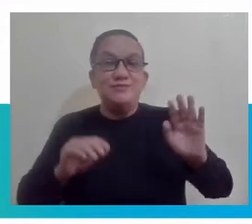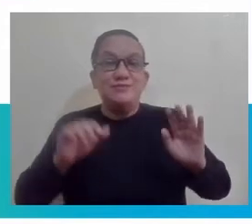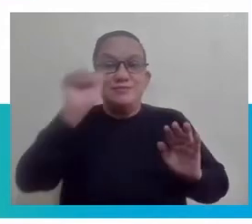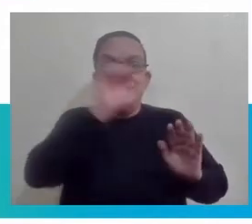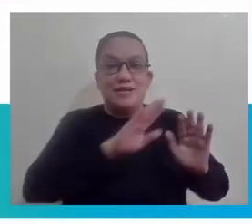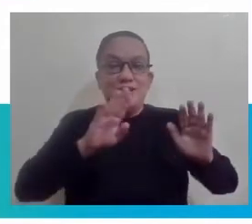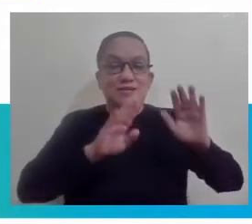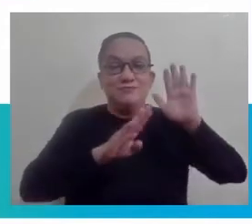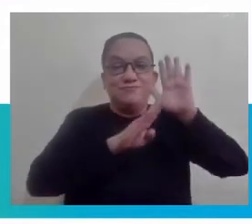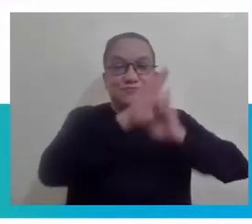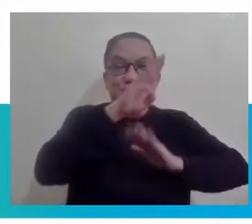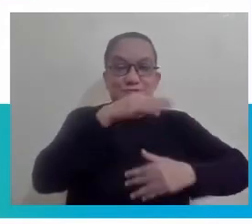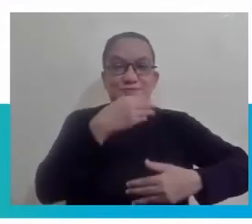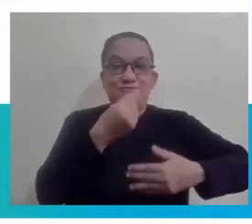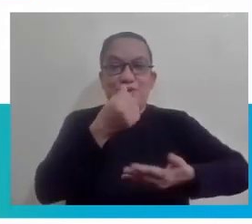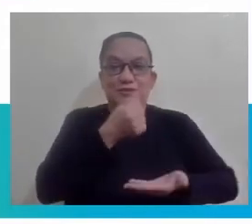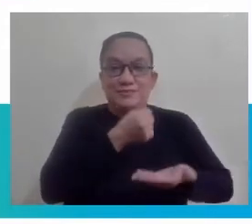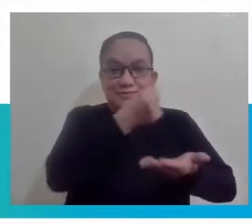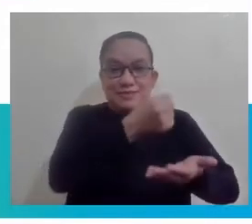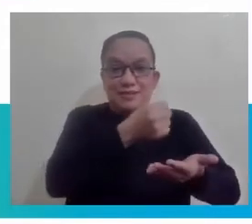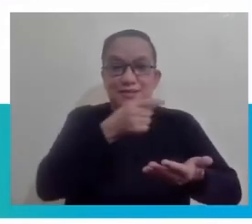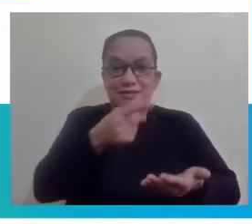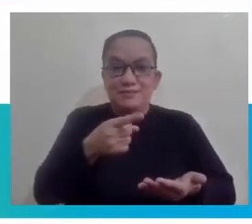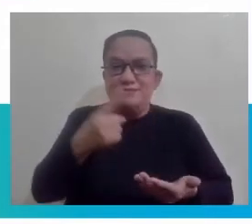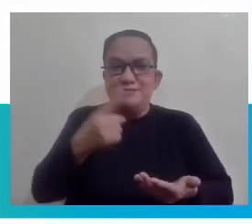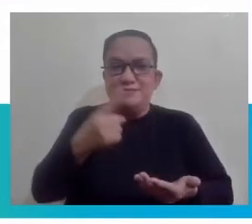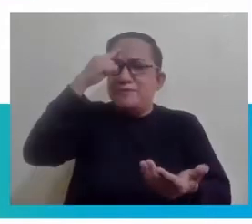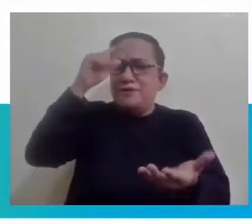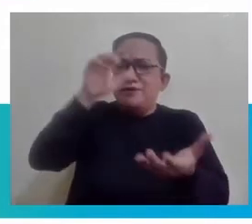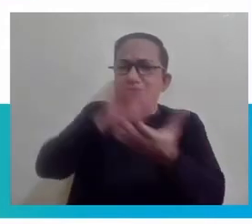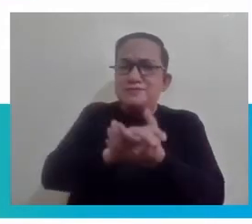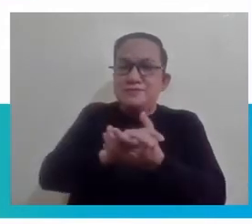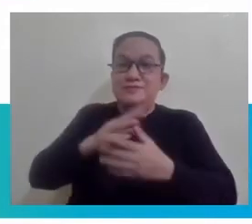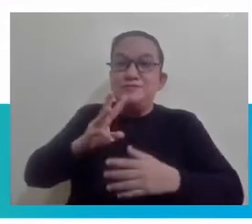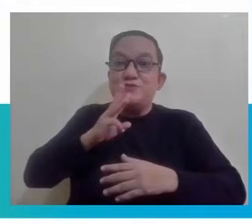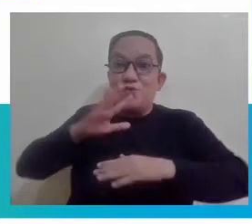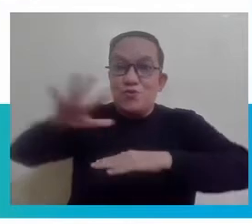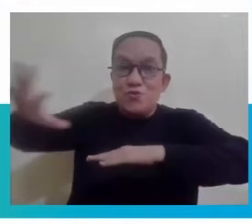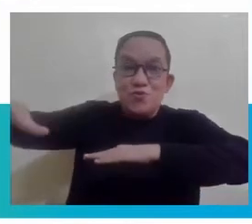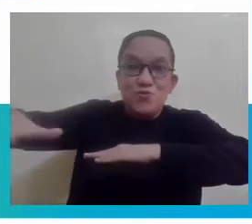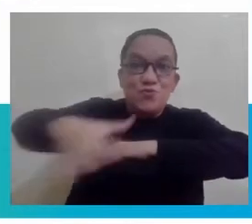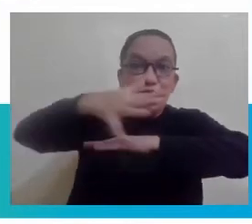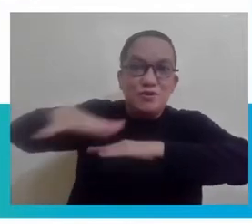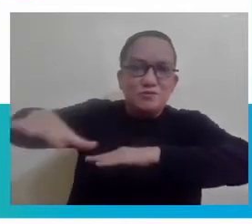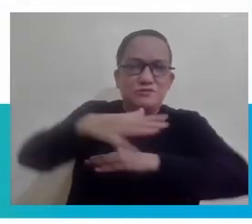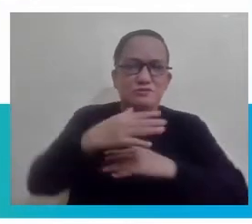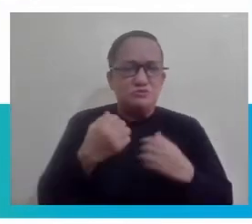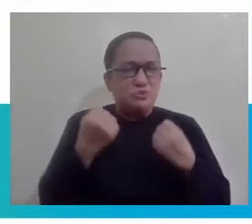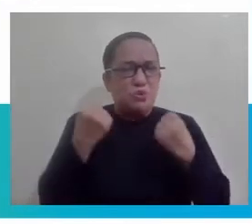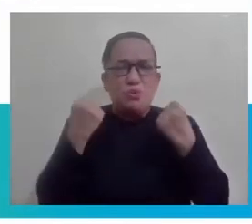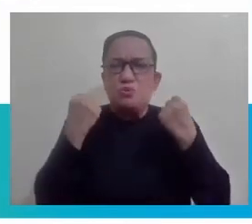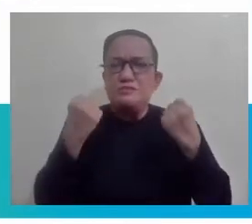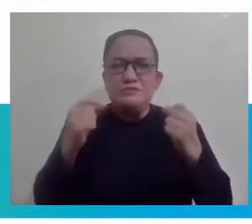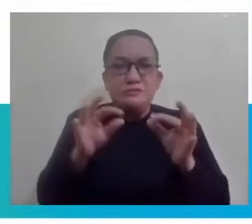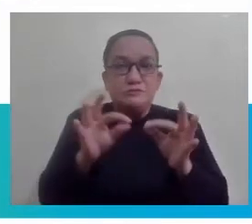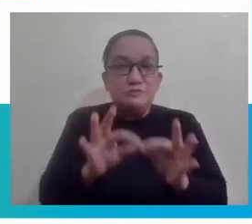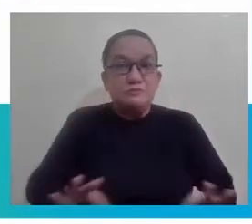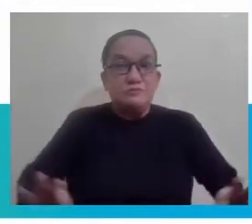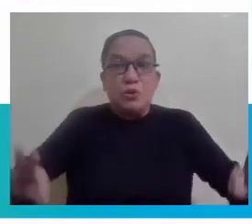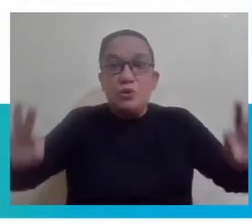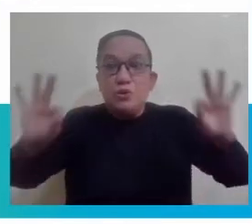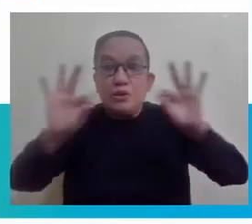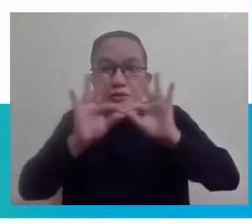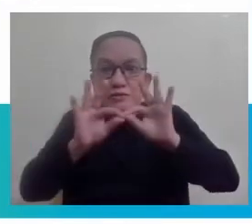is essential to keep our climate in balance, feed a growing population, support economic development, and protect habitats